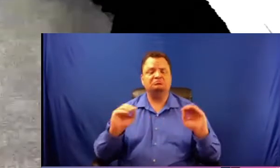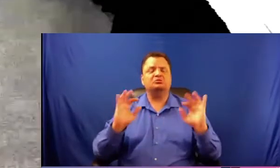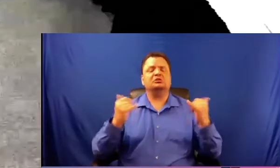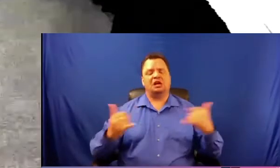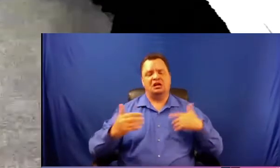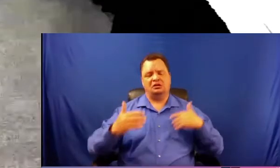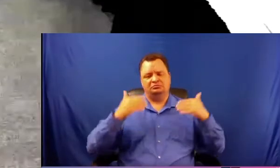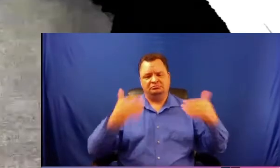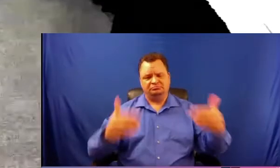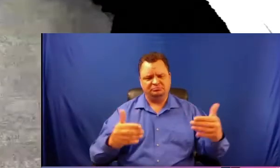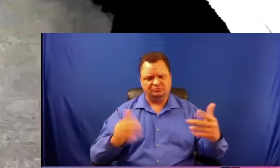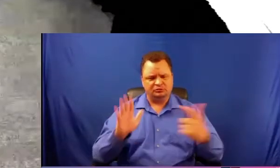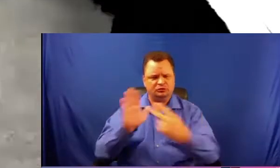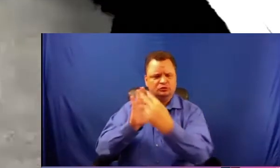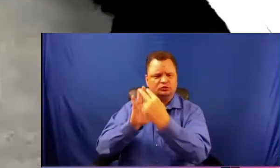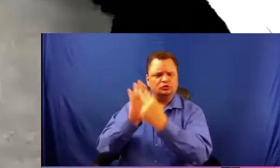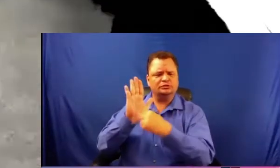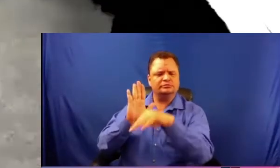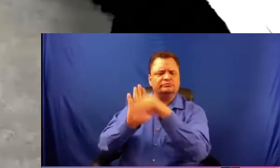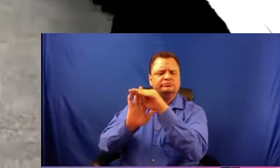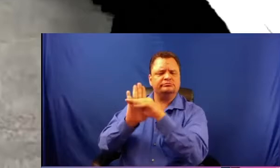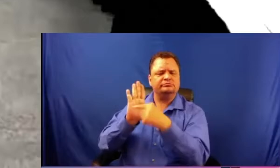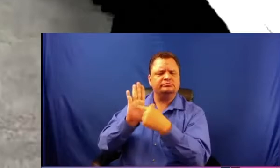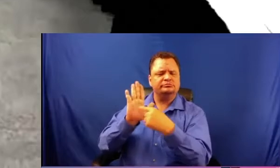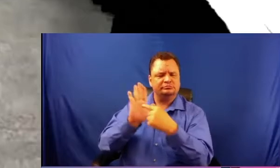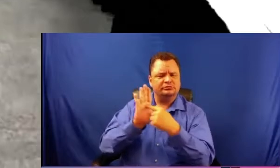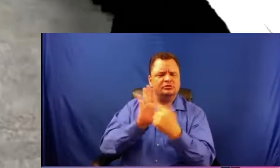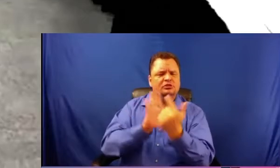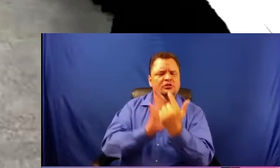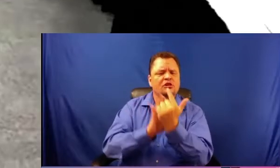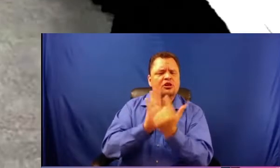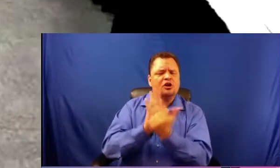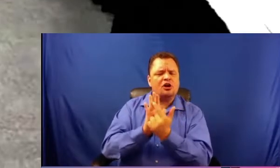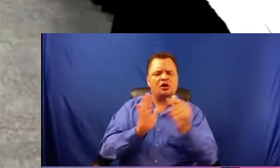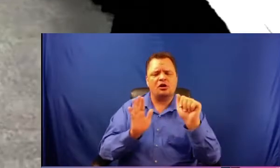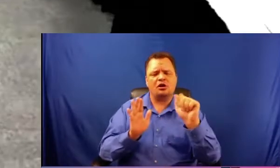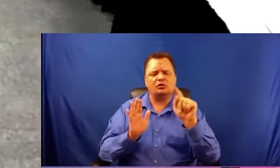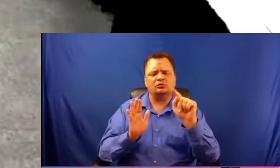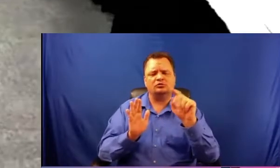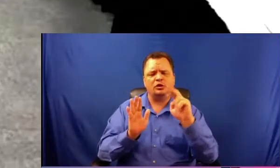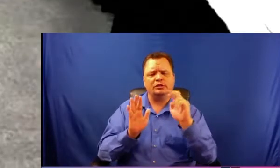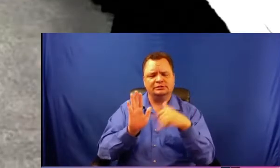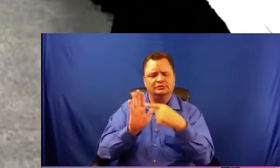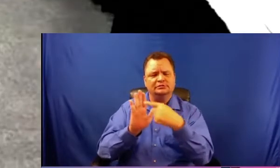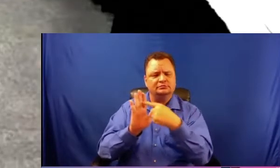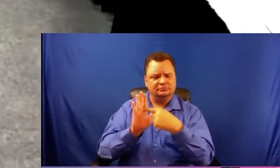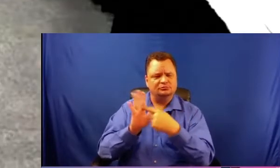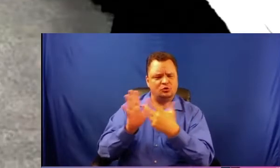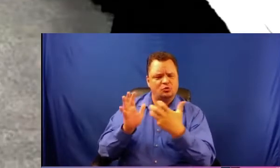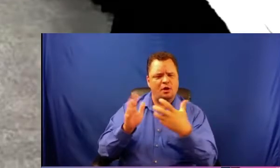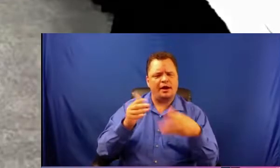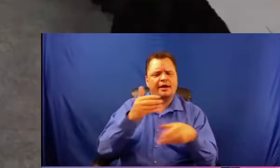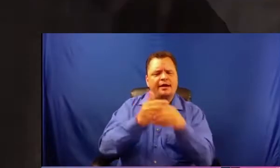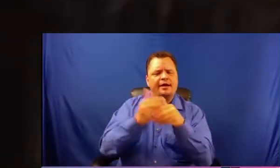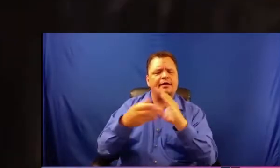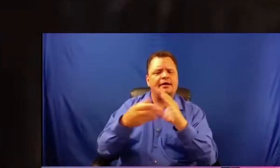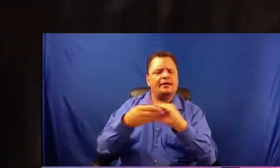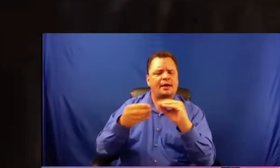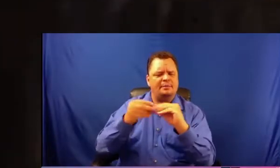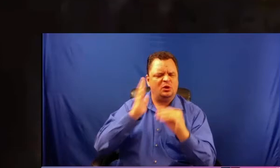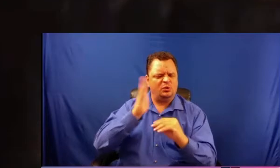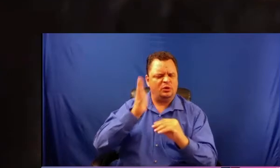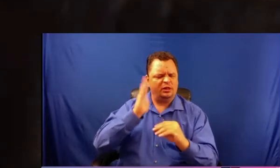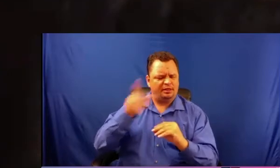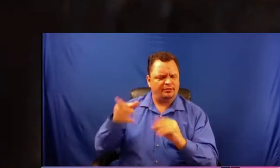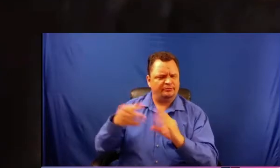County attorney, and I'll have some of my own comments later on in the meeting before a public comment section. So